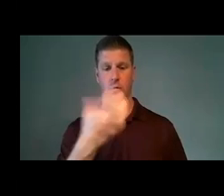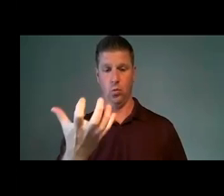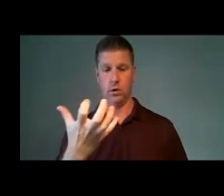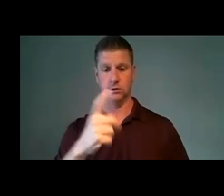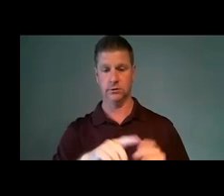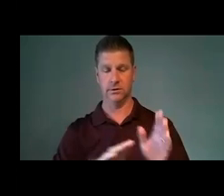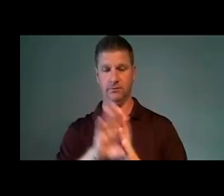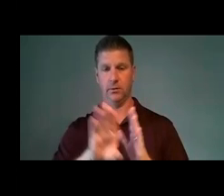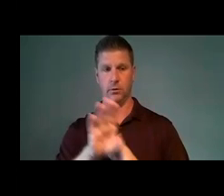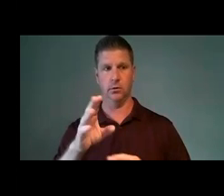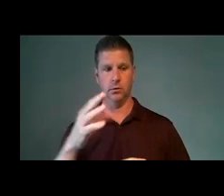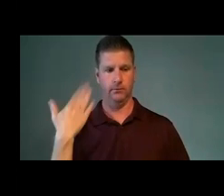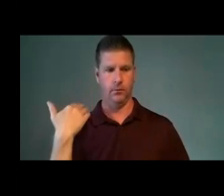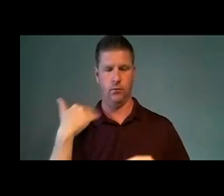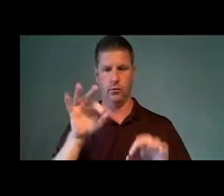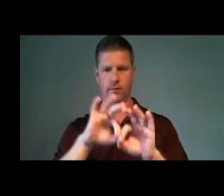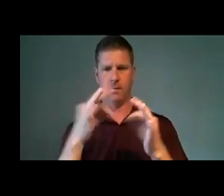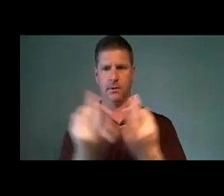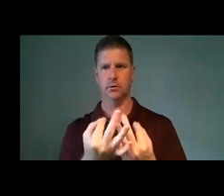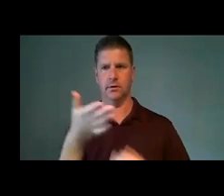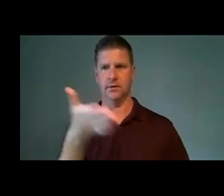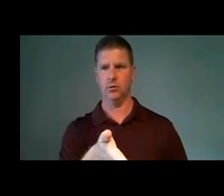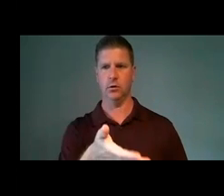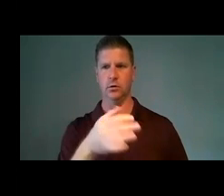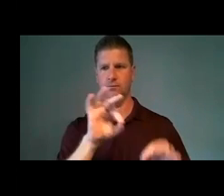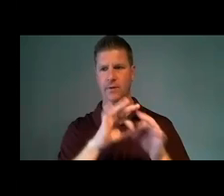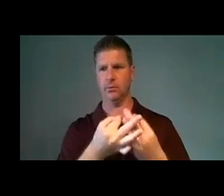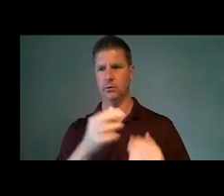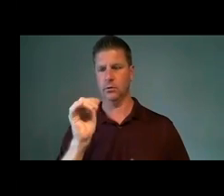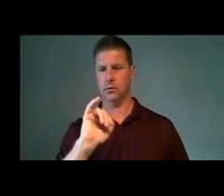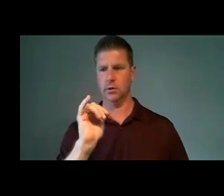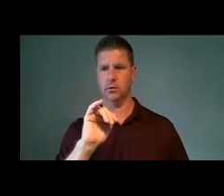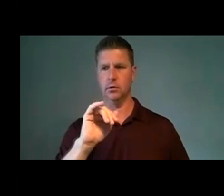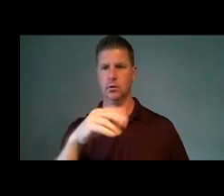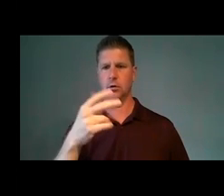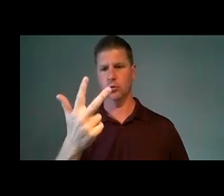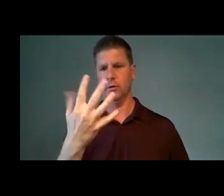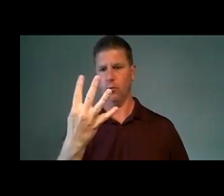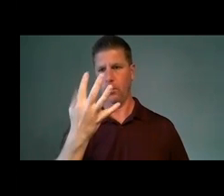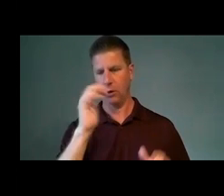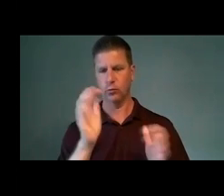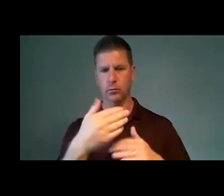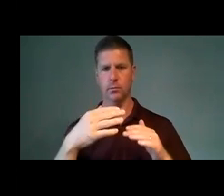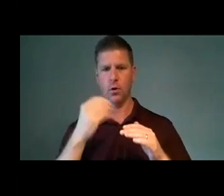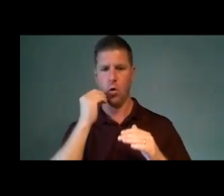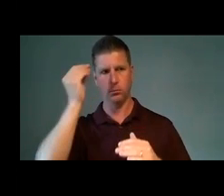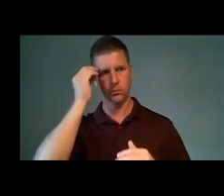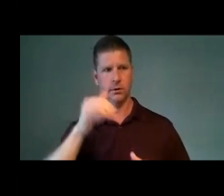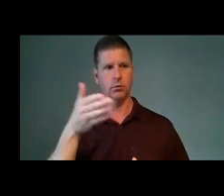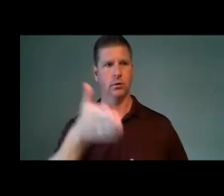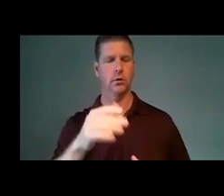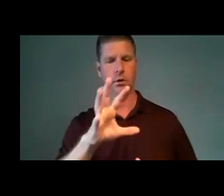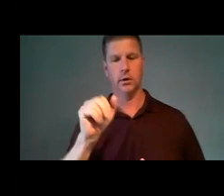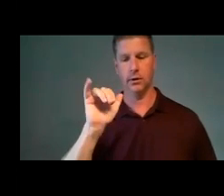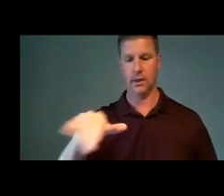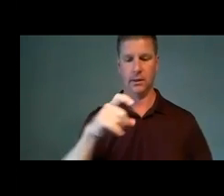develop used to be families there, families like 3 and 4 bedroom family homes that was there. And at